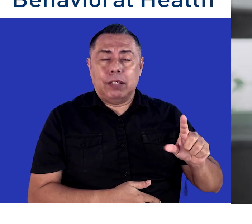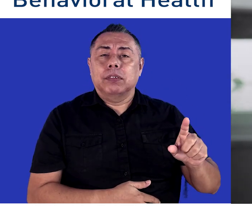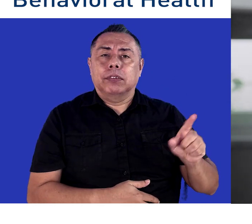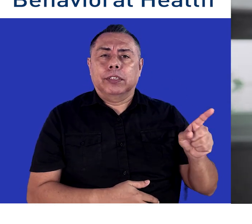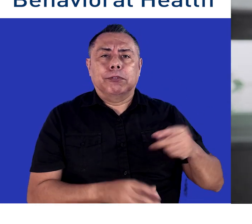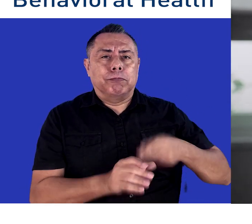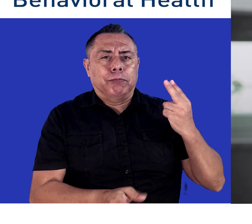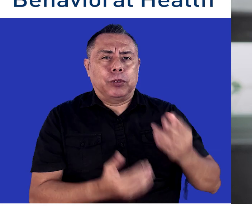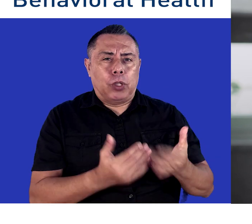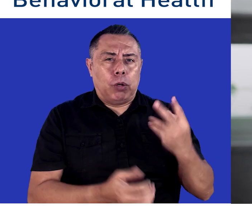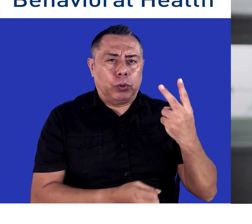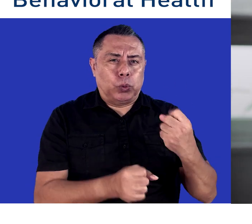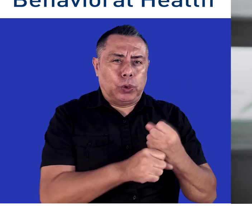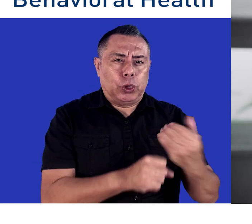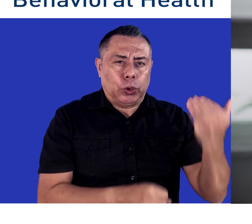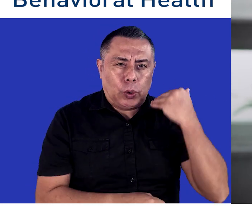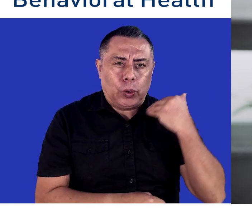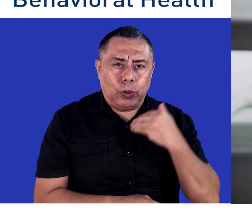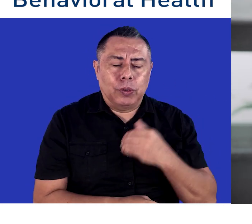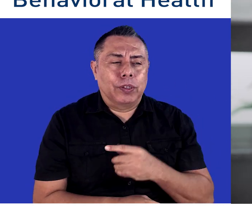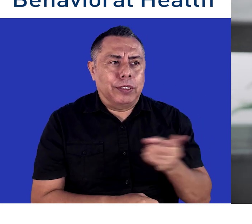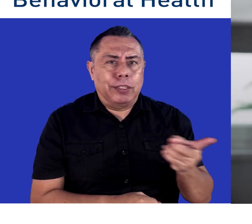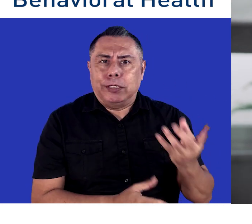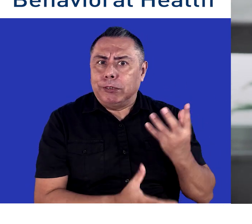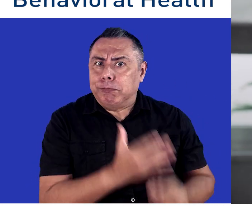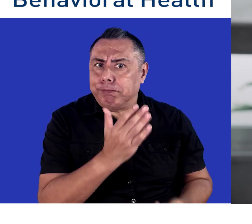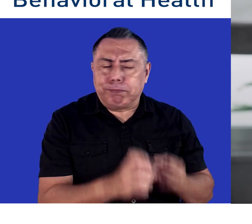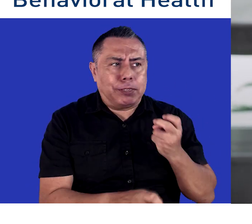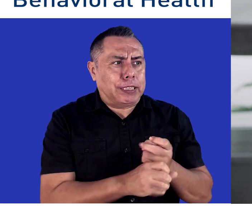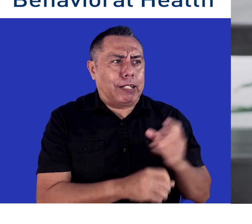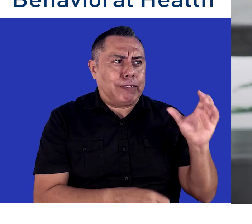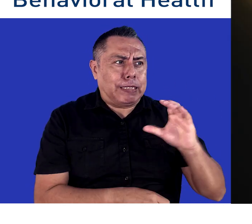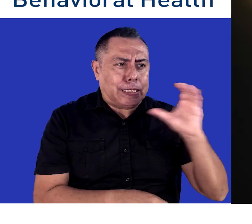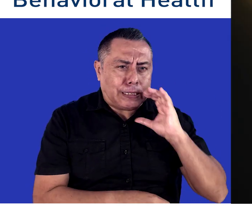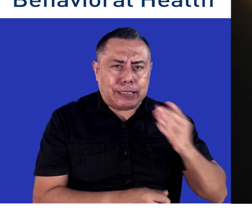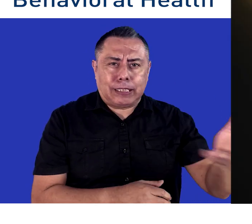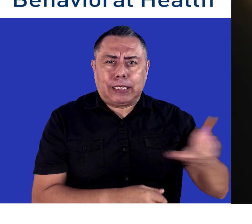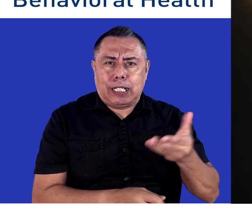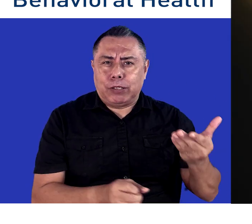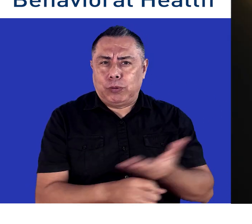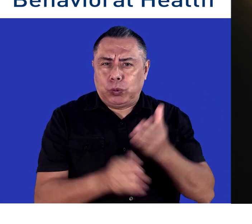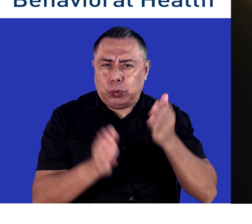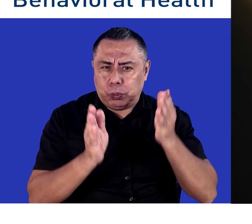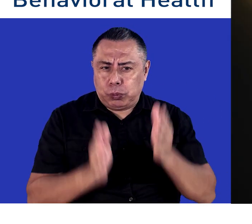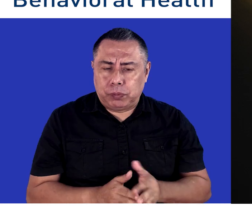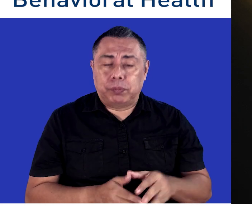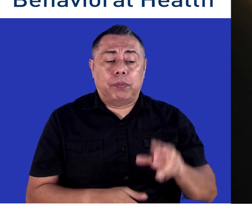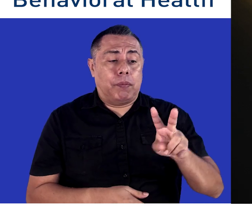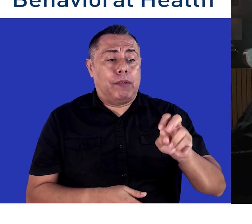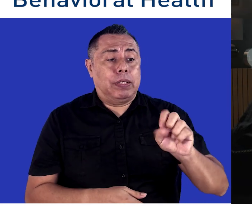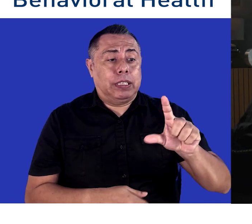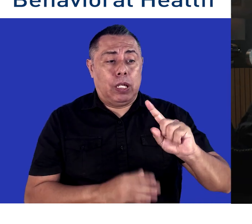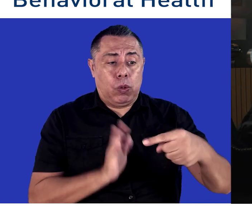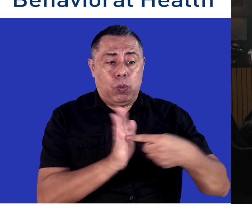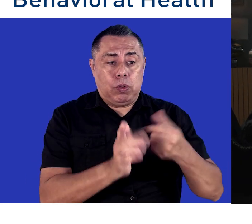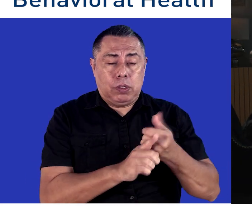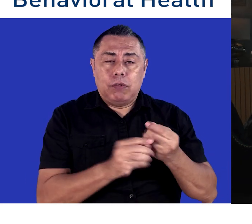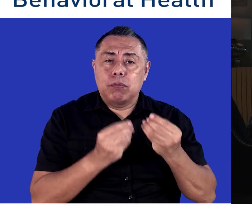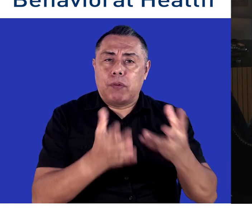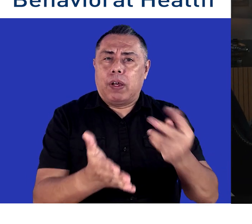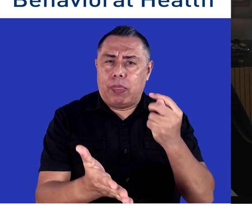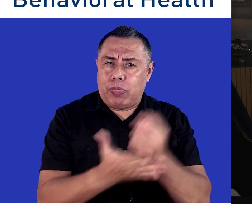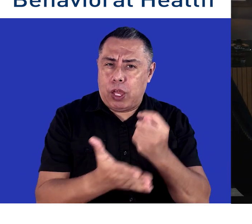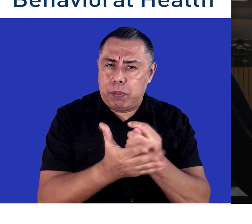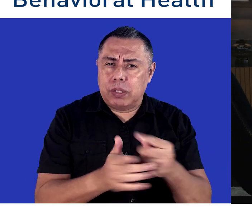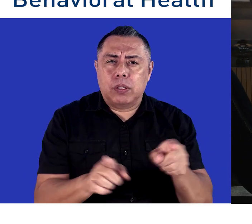2 years ago, leaving a vacancy that was difficult to recruit. The VSL is a therapist who not only provides therapeutic